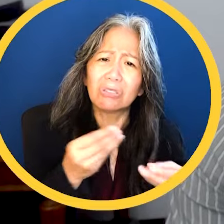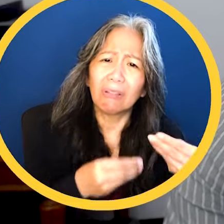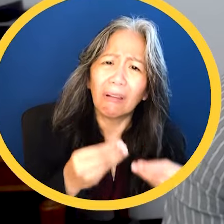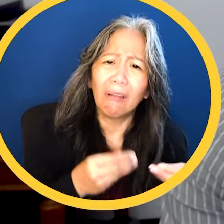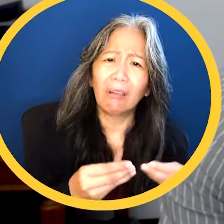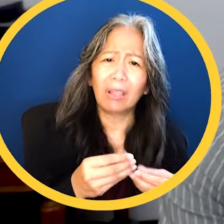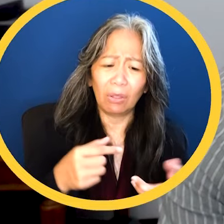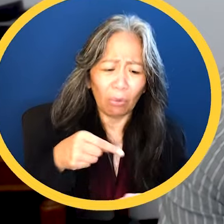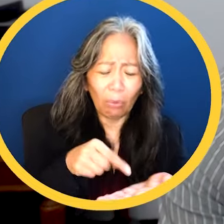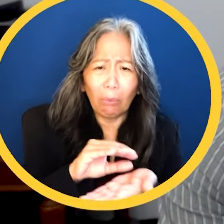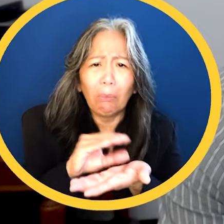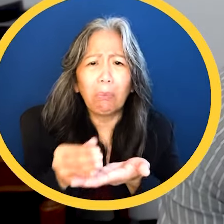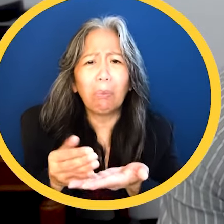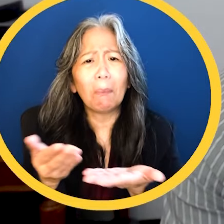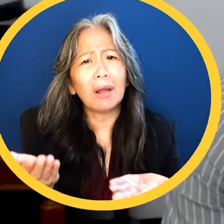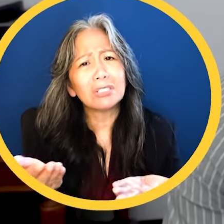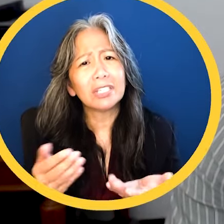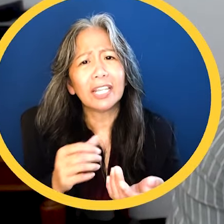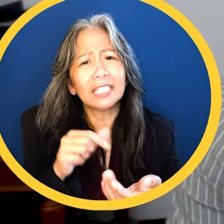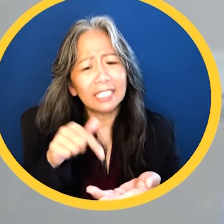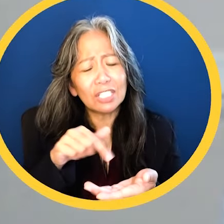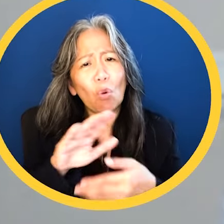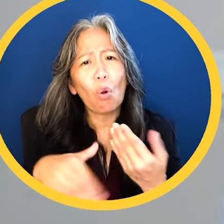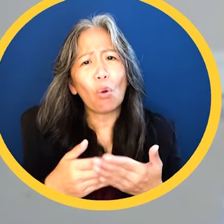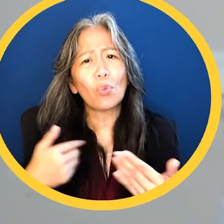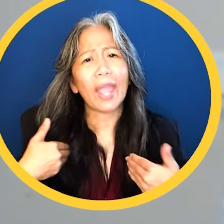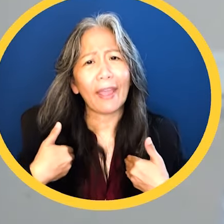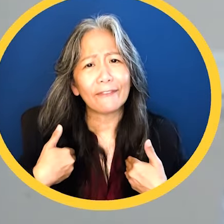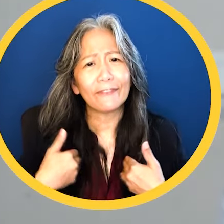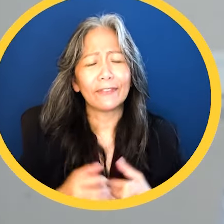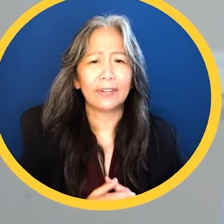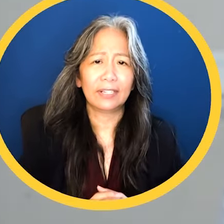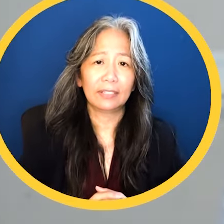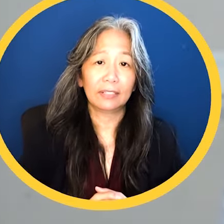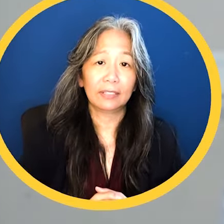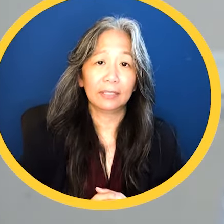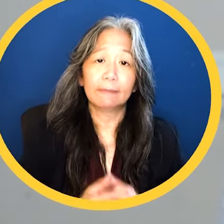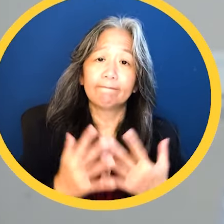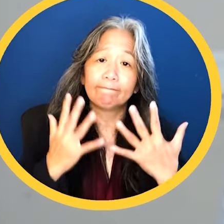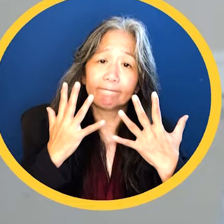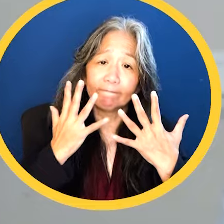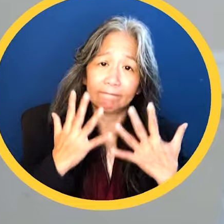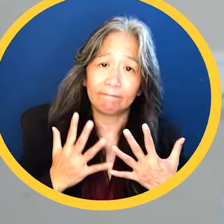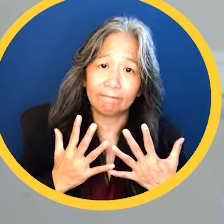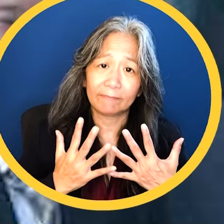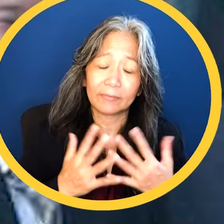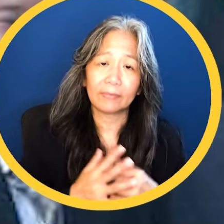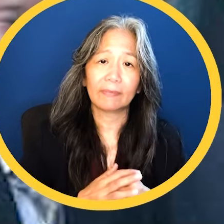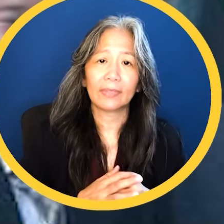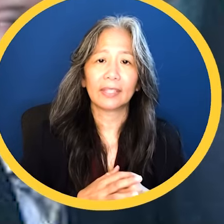we only have this much. And this is all we have. You know, it's really sad